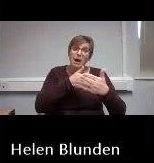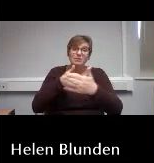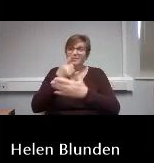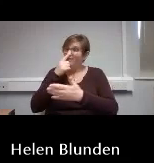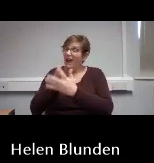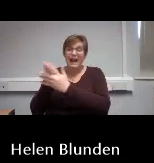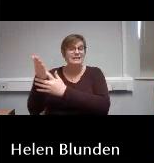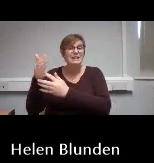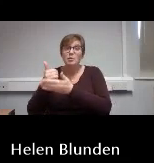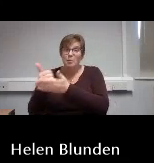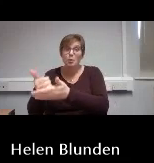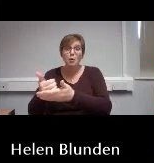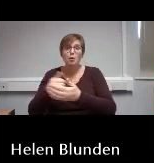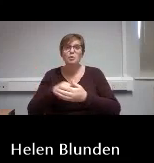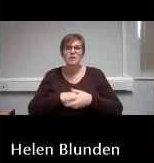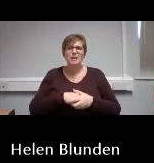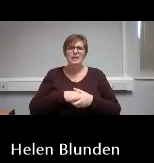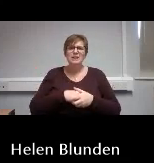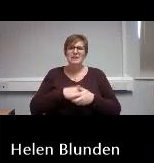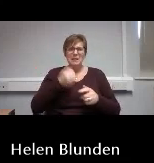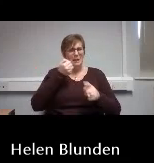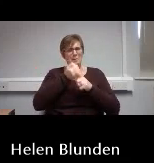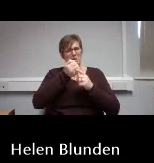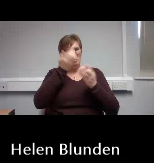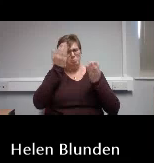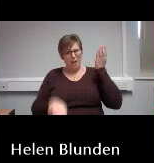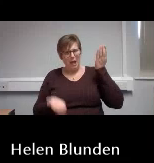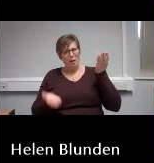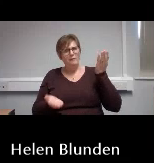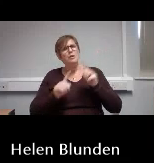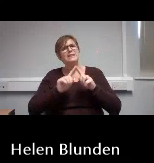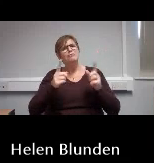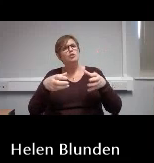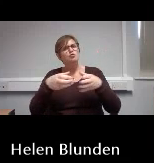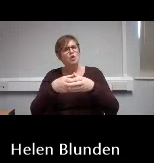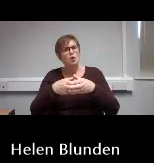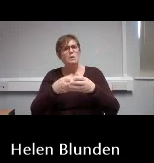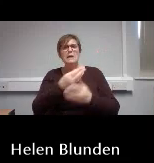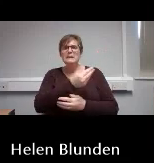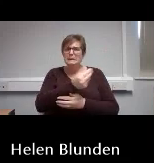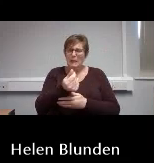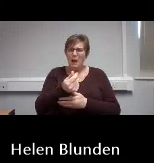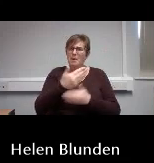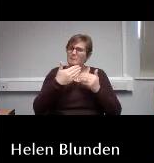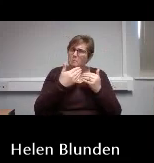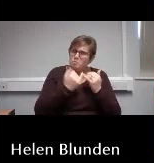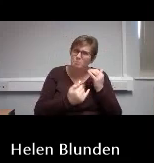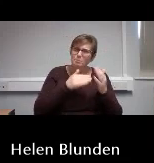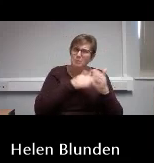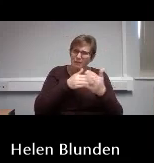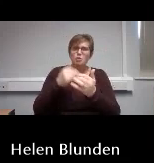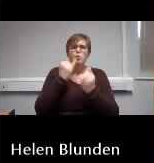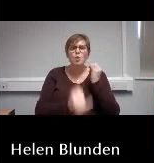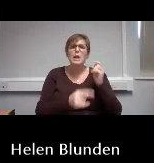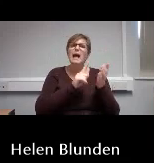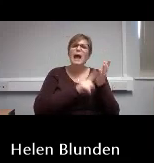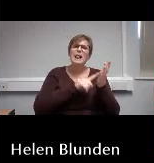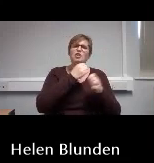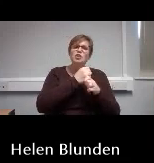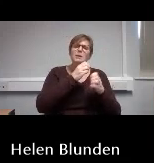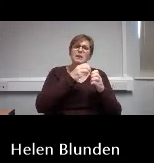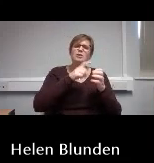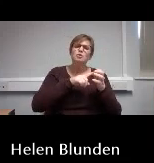support, disproportionate impact on certain groups. Some groups faced more barriers,